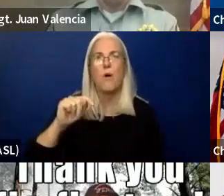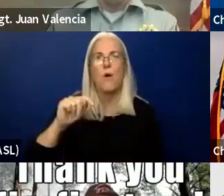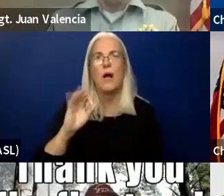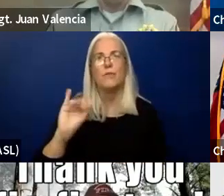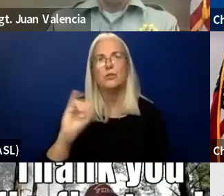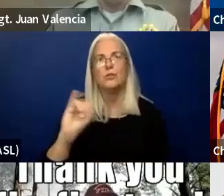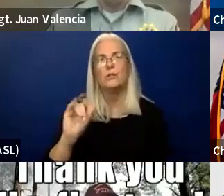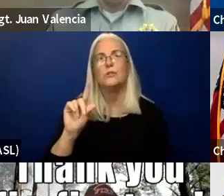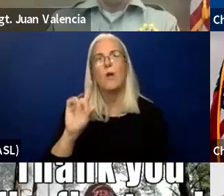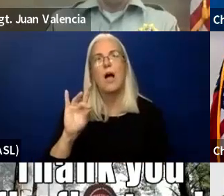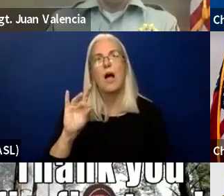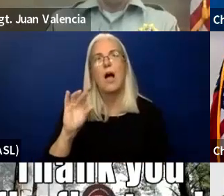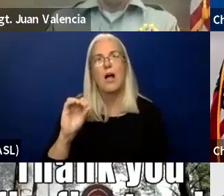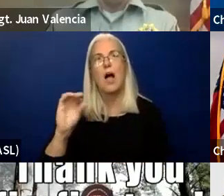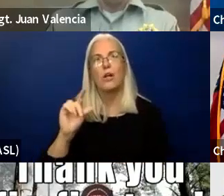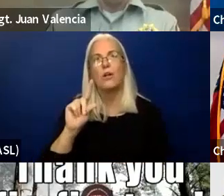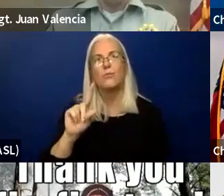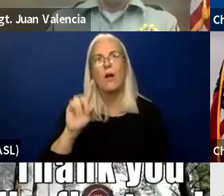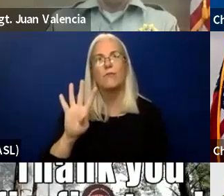1-800-927-4357. Again, the California Department of Insurance,